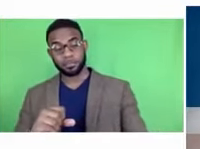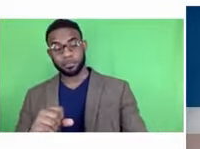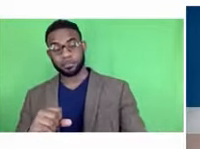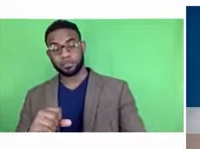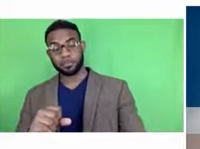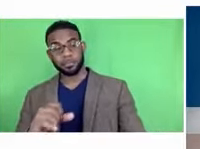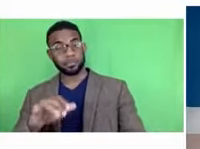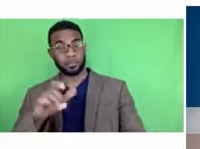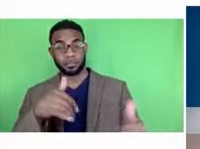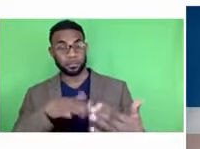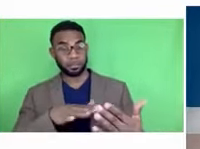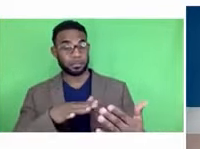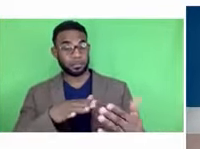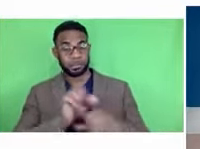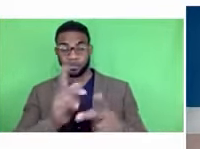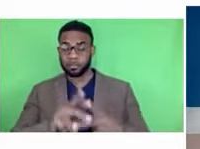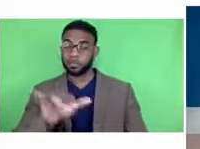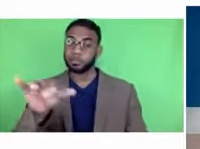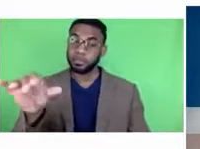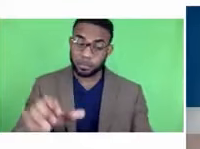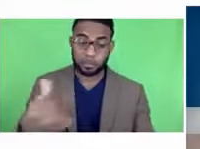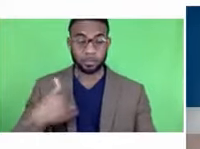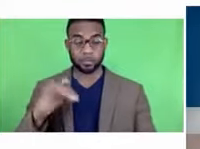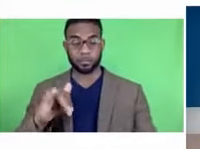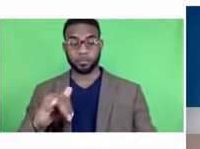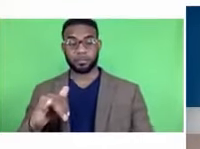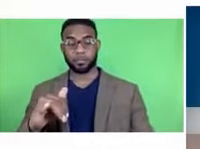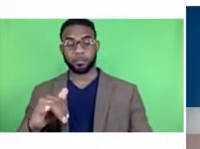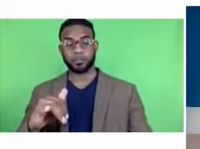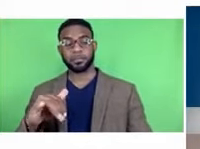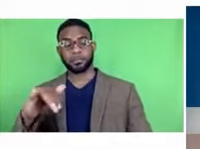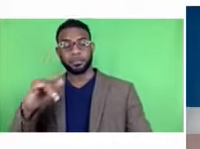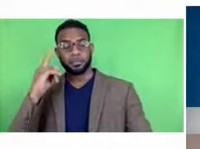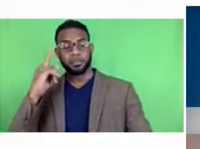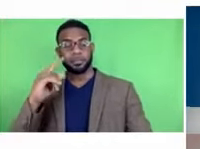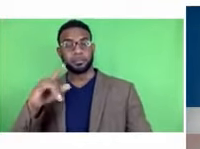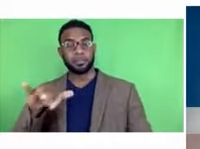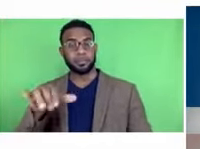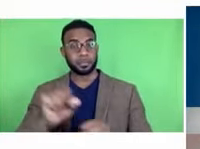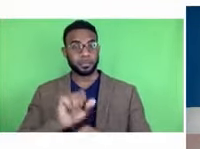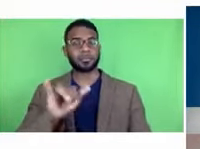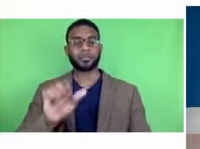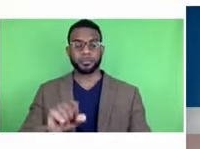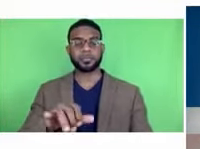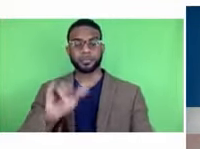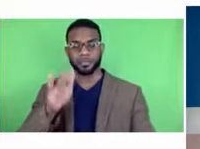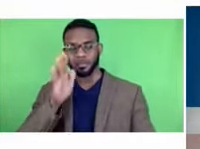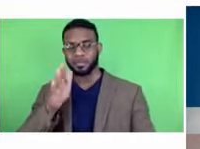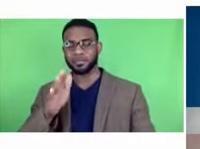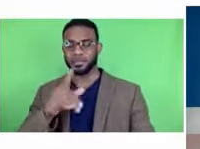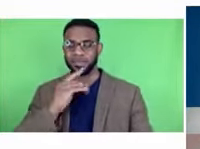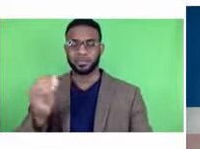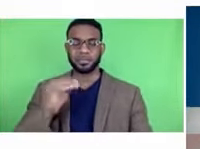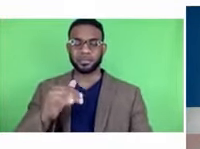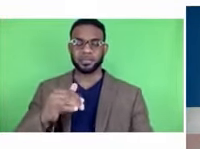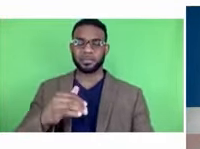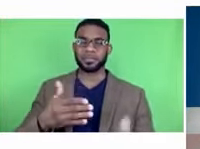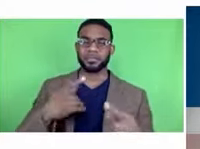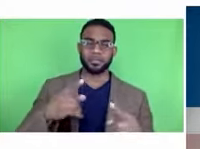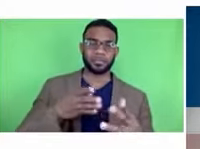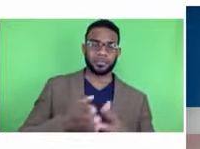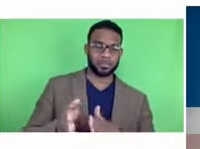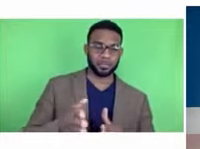a workplace that does have that conversation, like they facilitate that. Yeah, that's going to probably be the most effective path